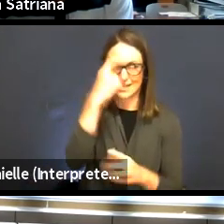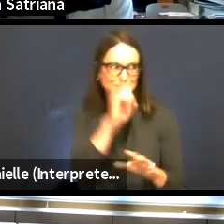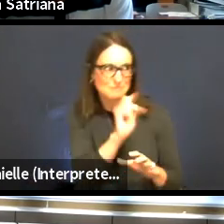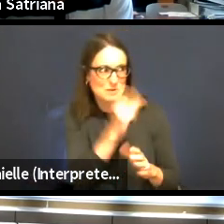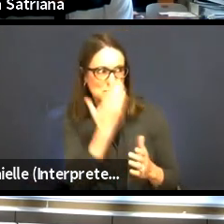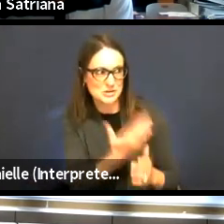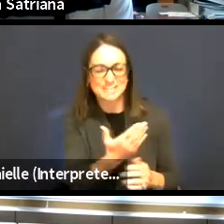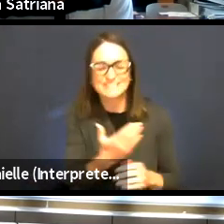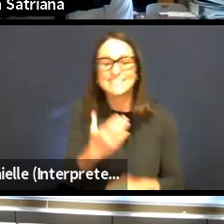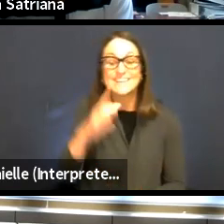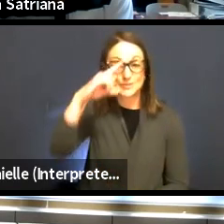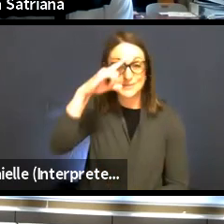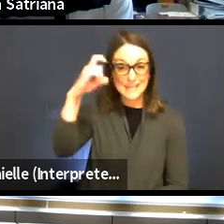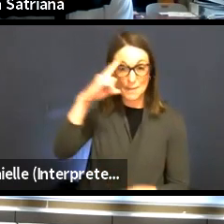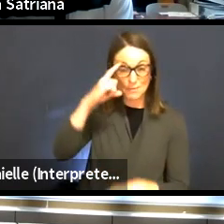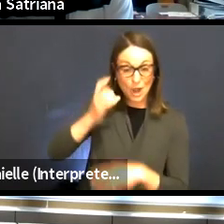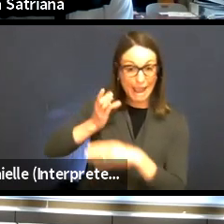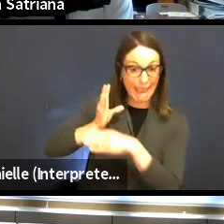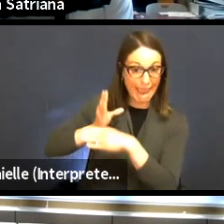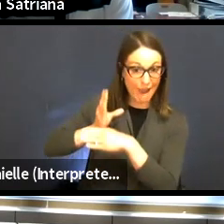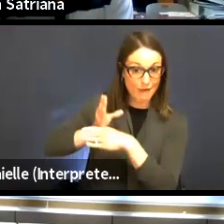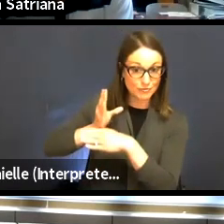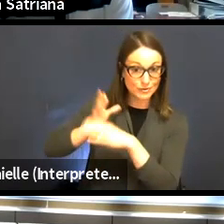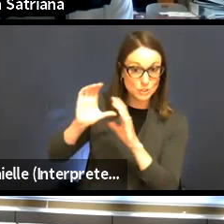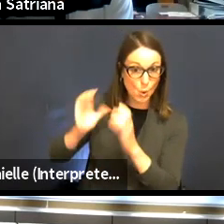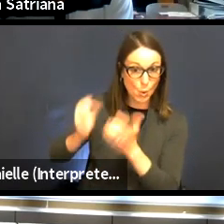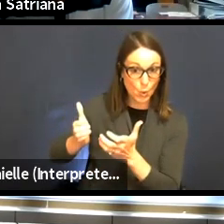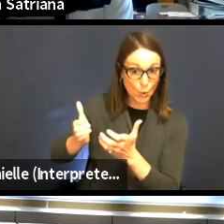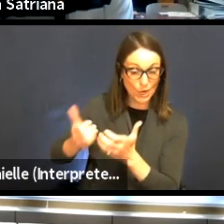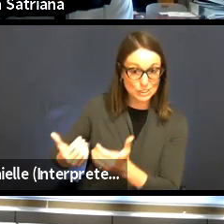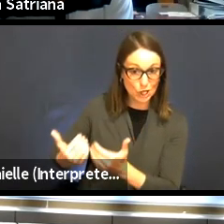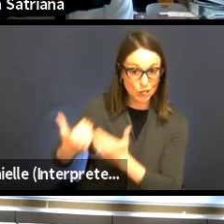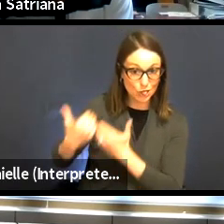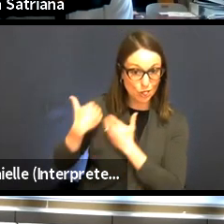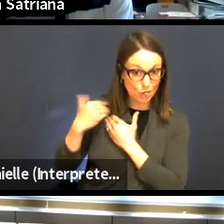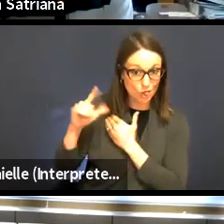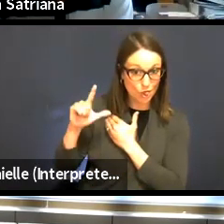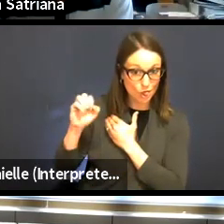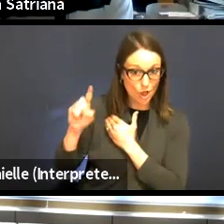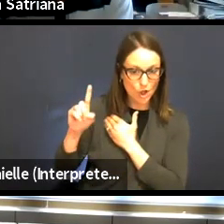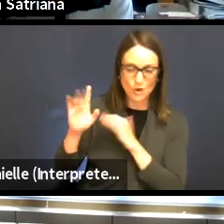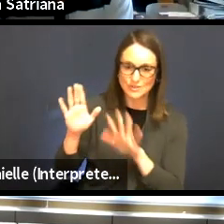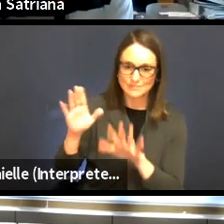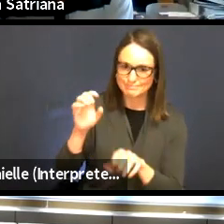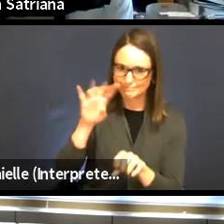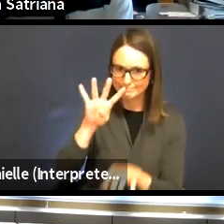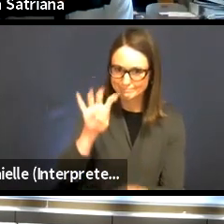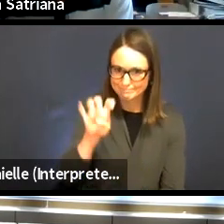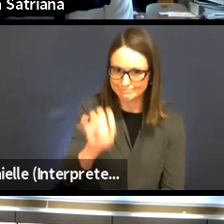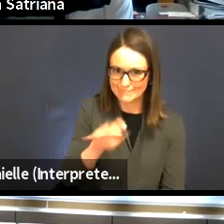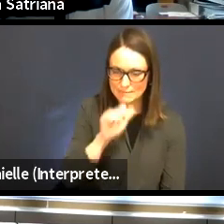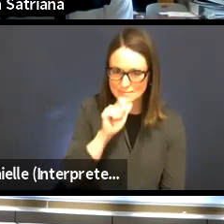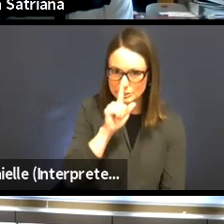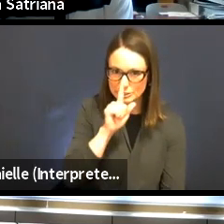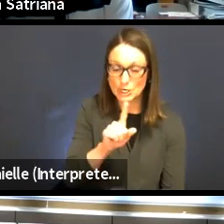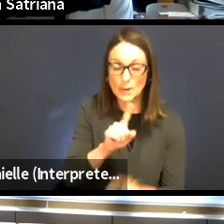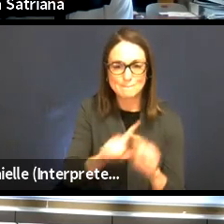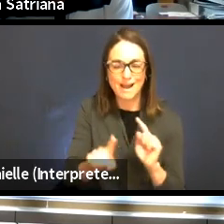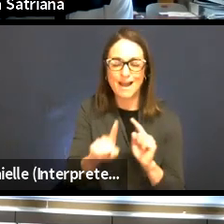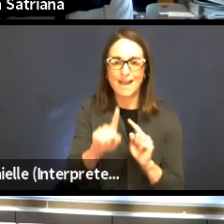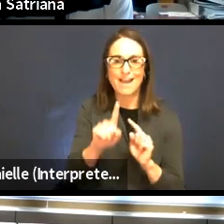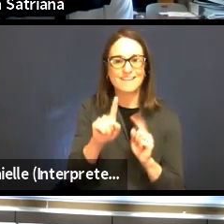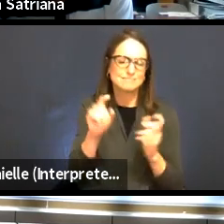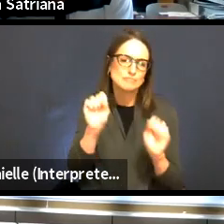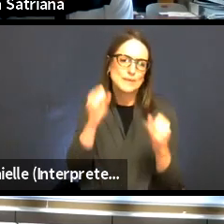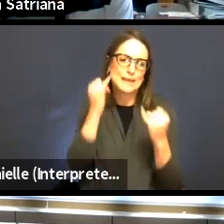Summer average course load, I don't know offhand, but as you might imagine, it's much smaller than it